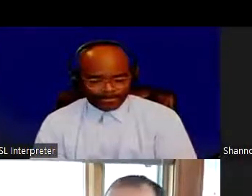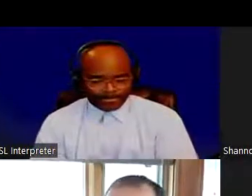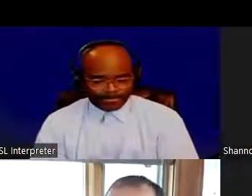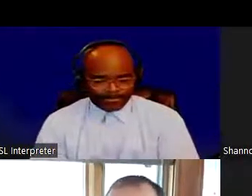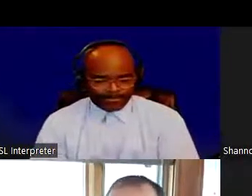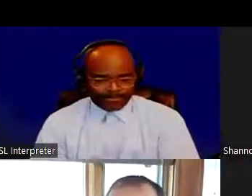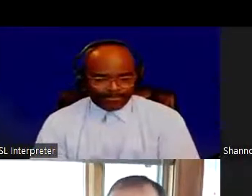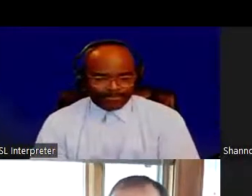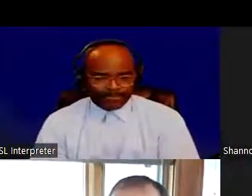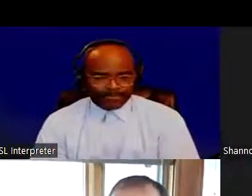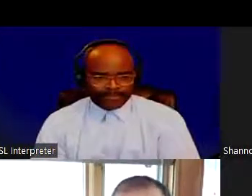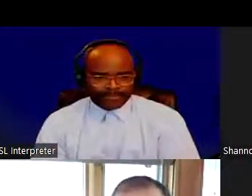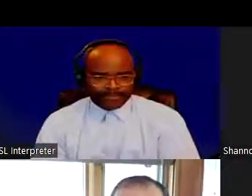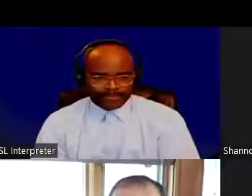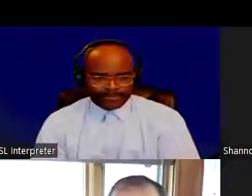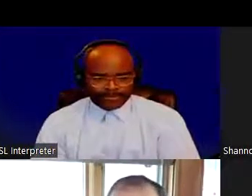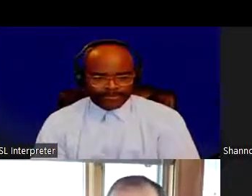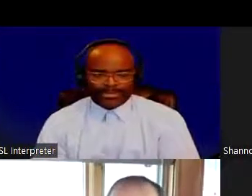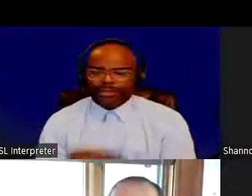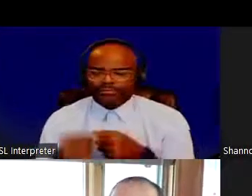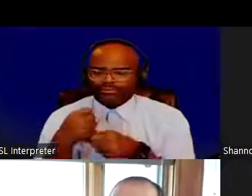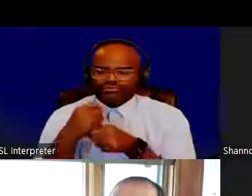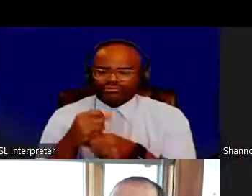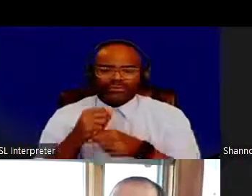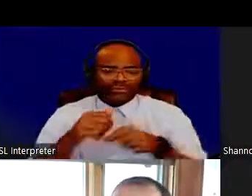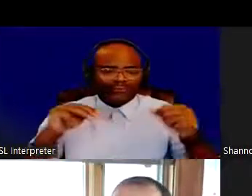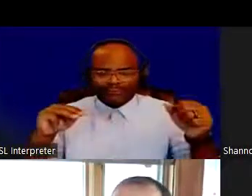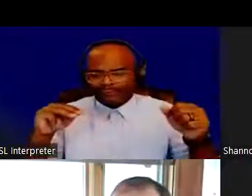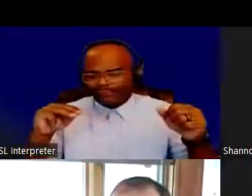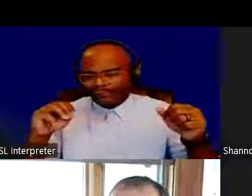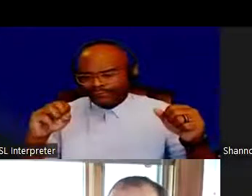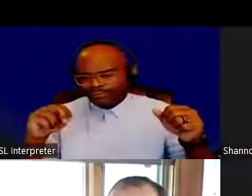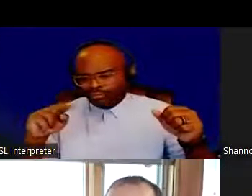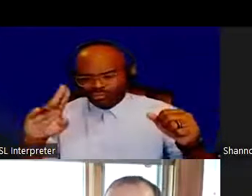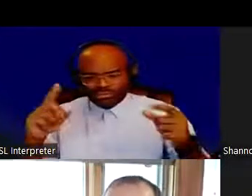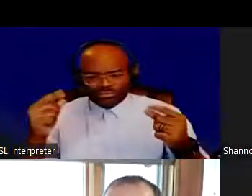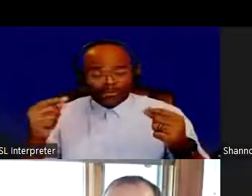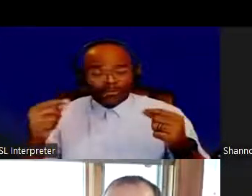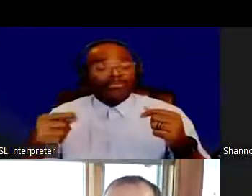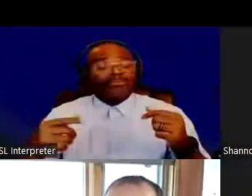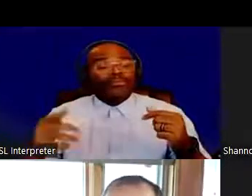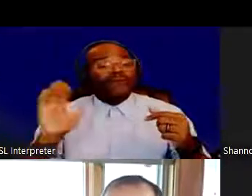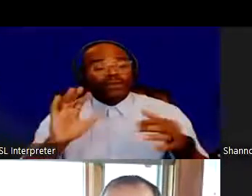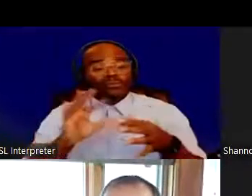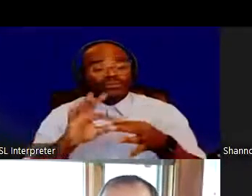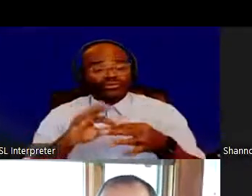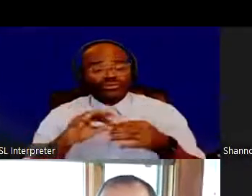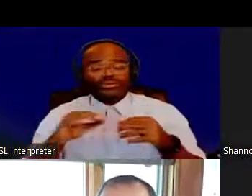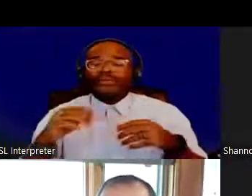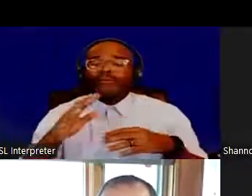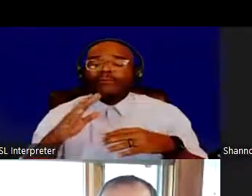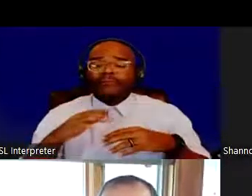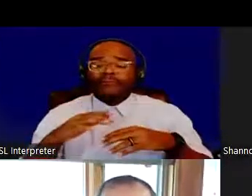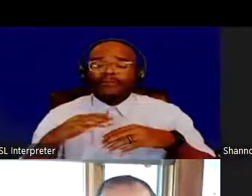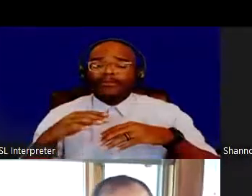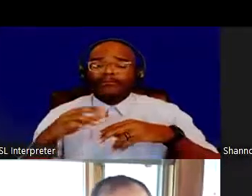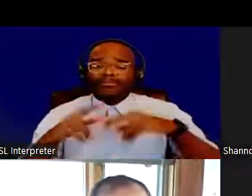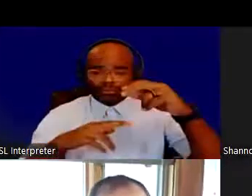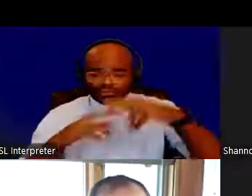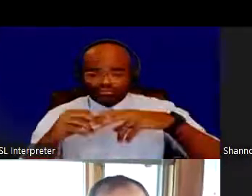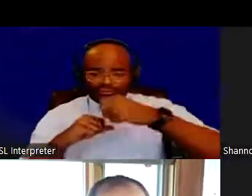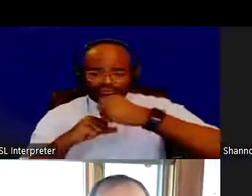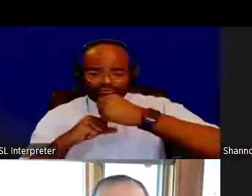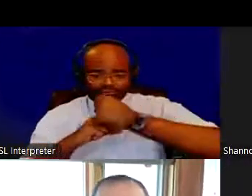The process of creating this menu, briefly, like I mentioned earlier, built on a foundation of